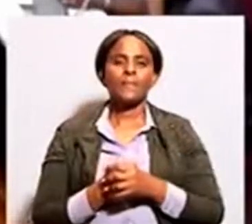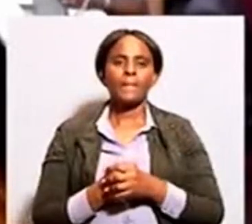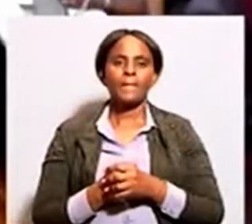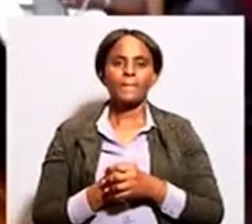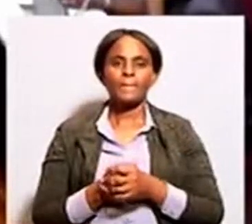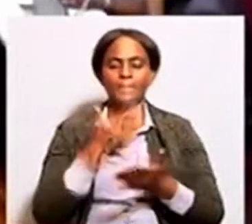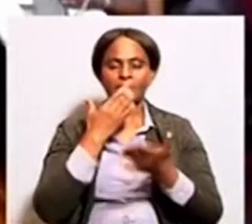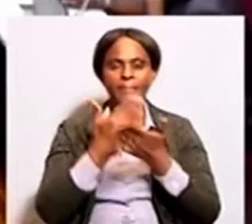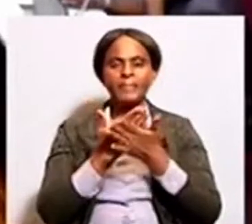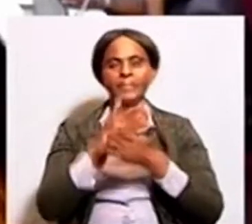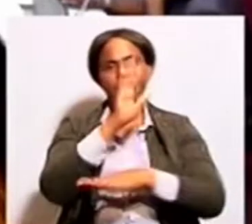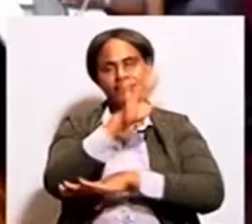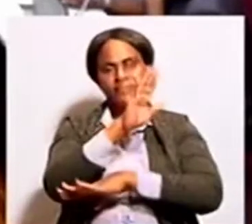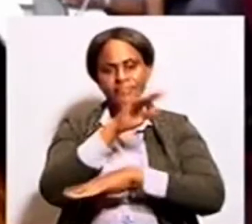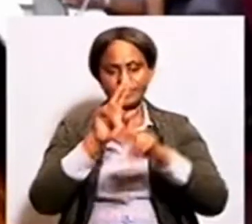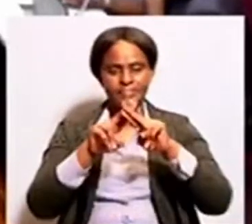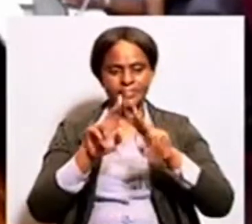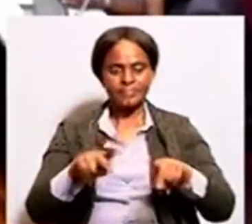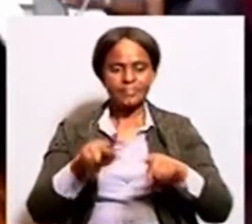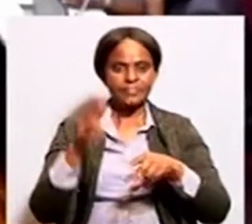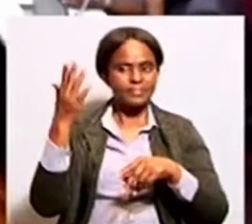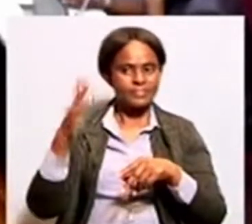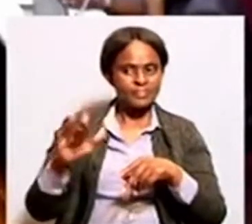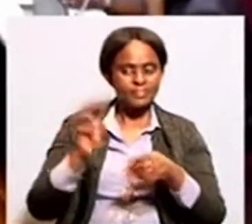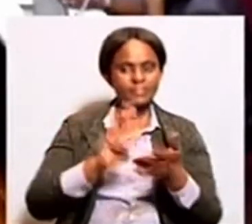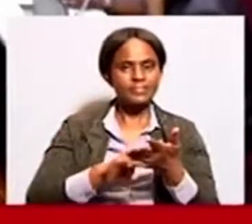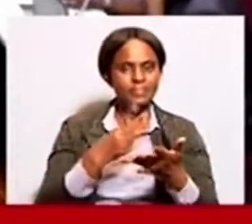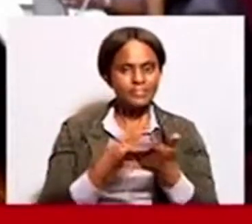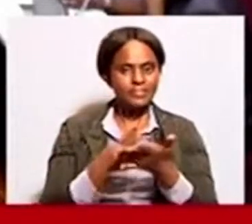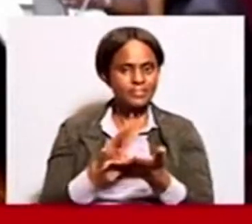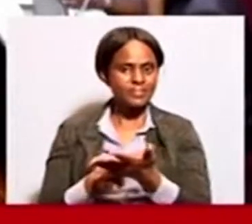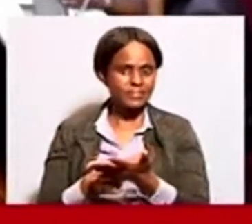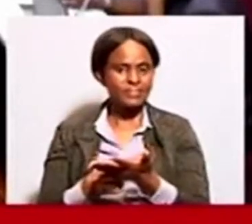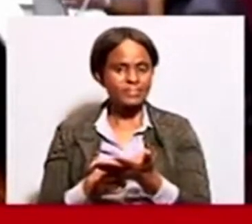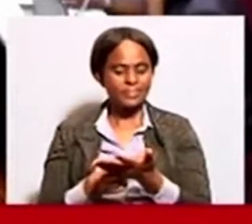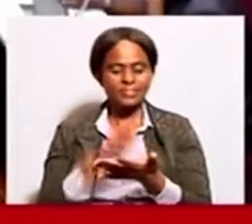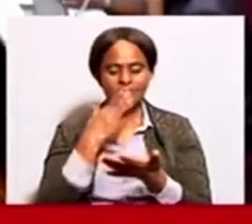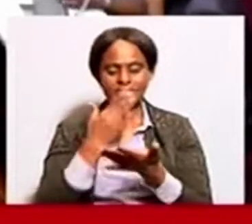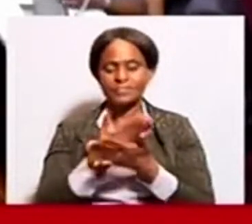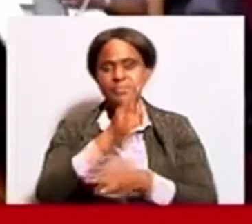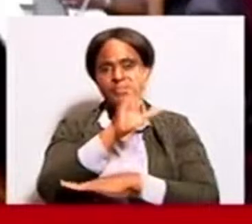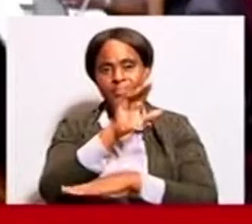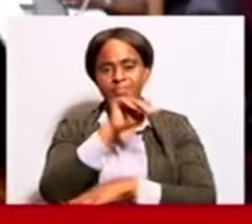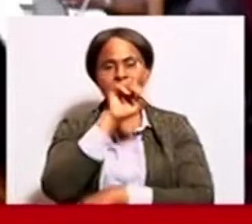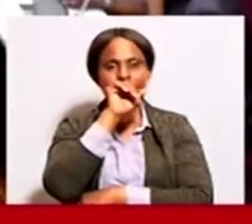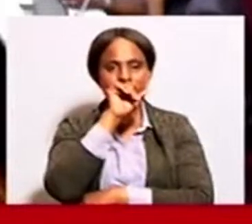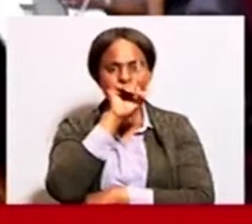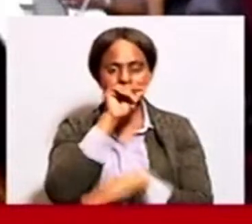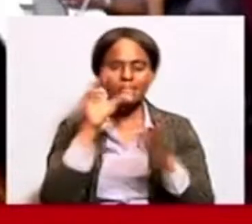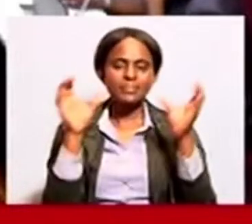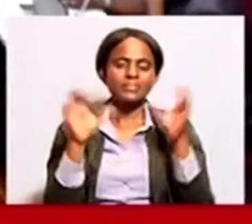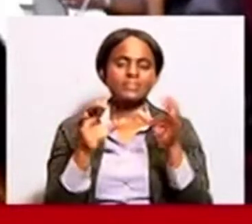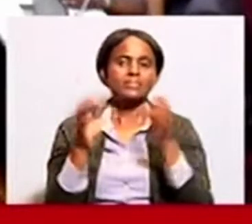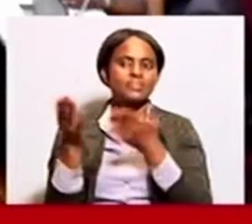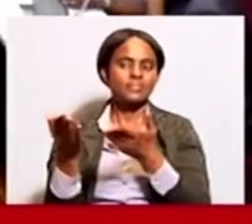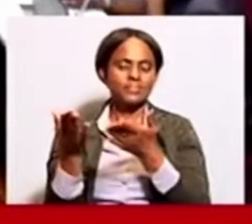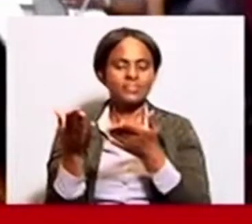Good afternoon, Chair. Good afternoon, our permanent witnesses. Good afternoon, Livingstone City Council.